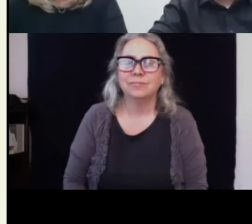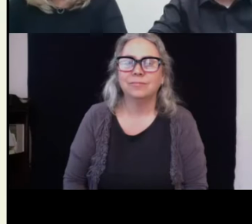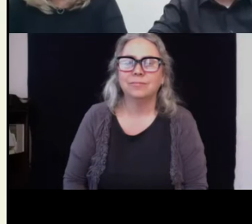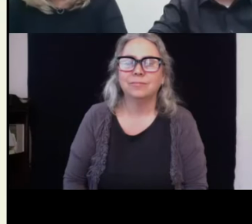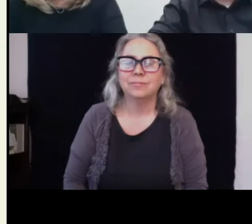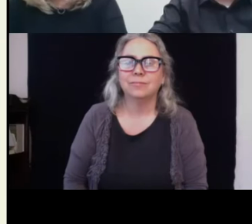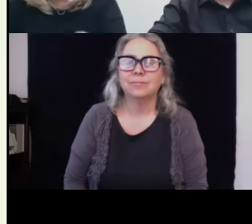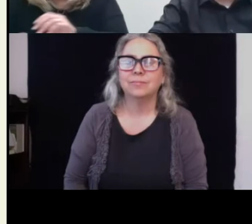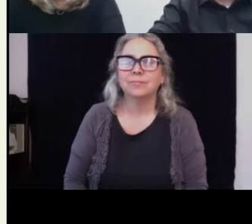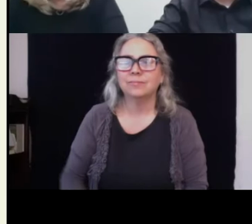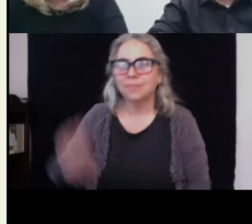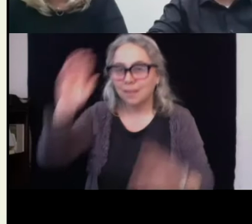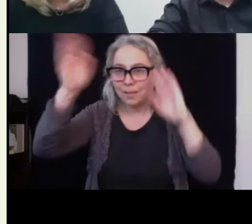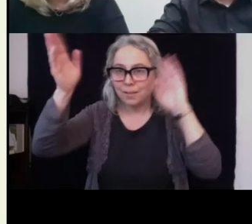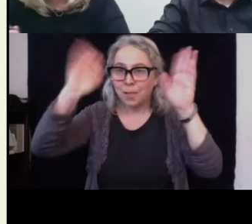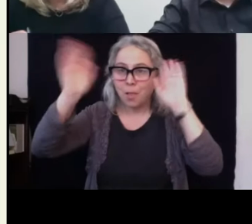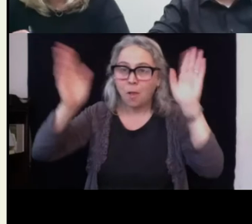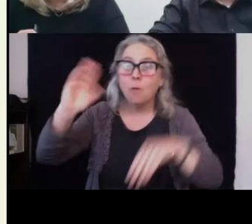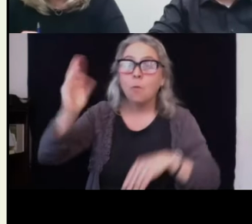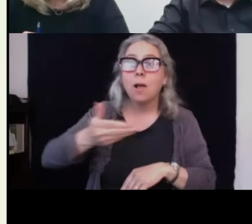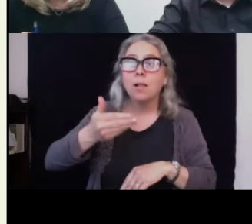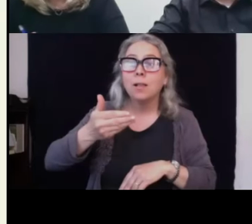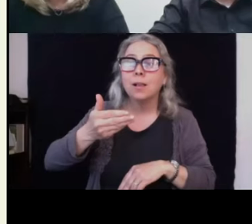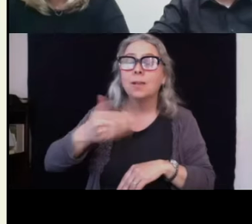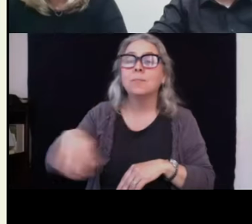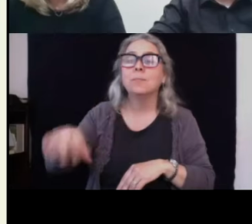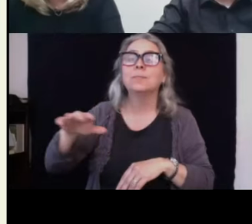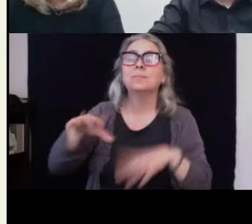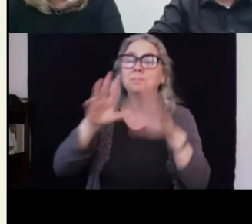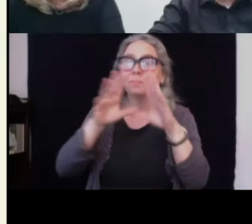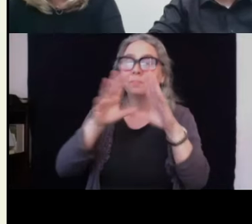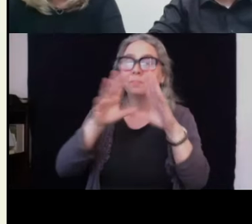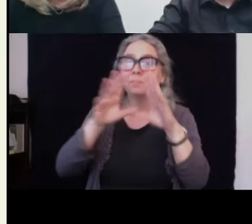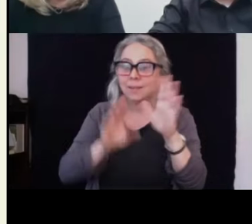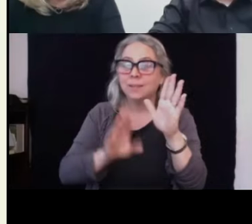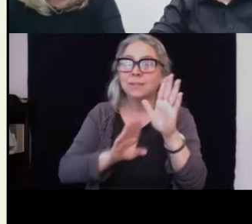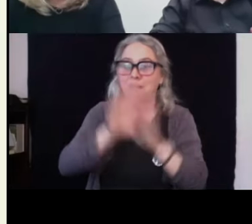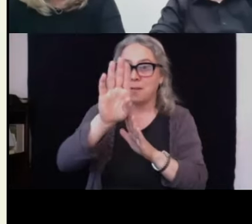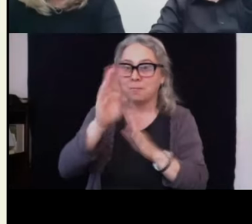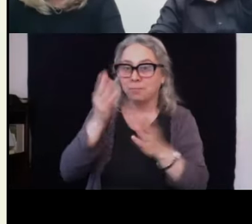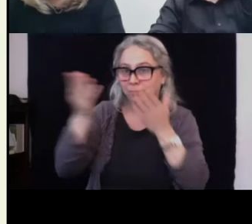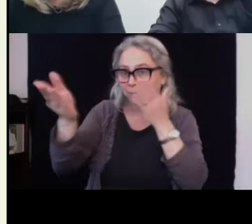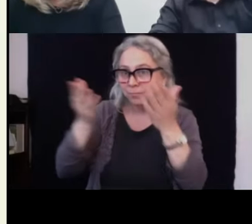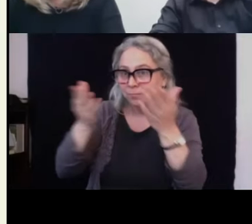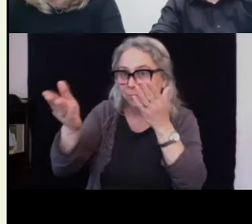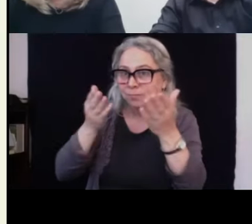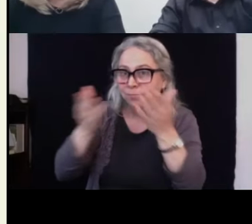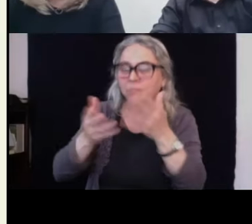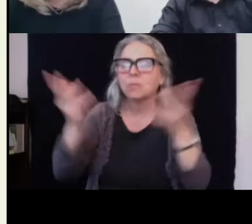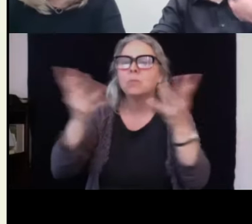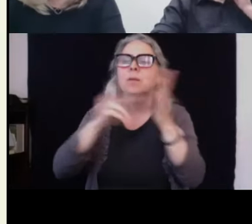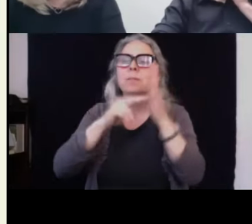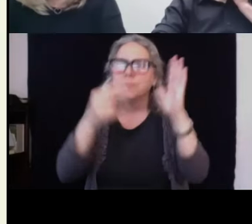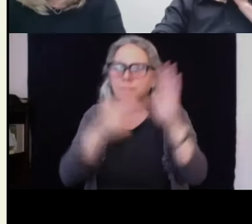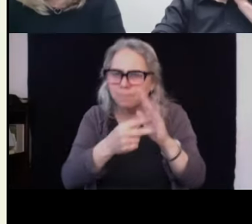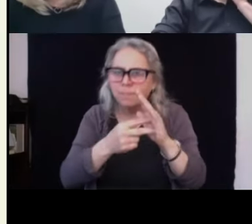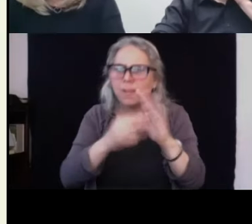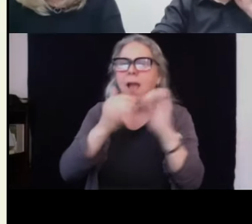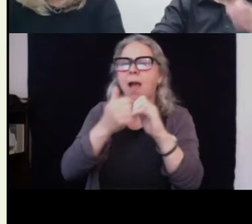Hi, welcome to our webinar, Adult Developmental Services. What are they and how can someone